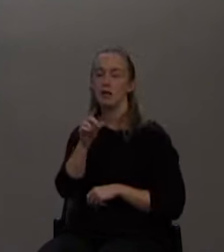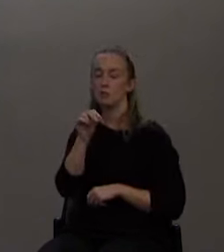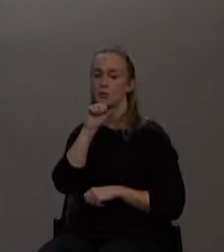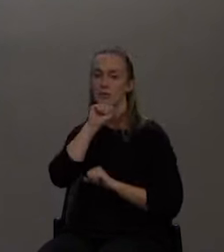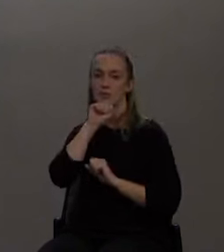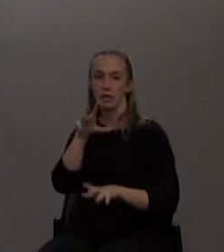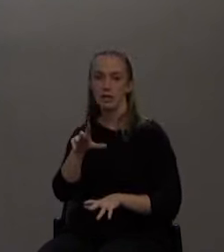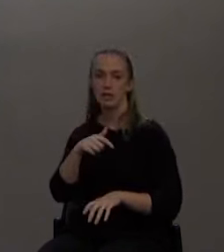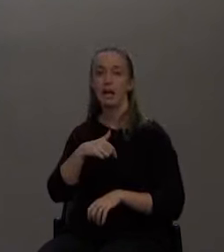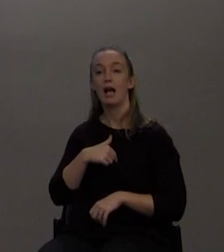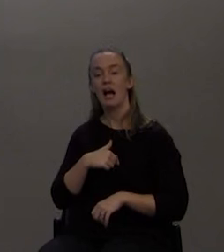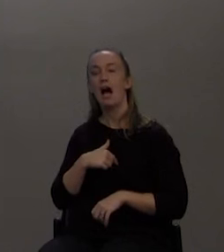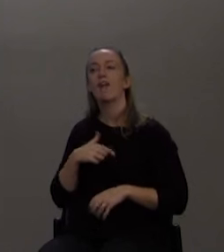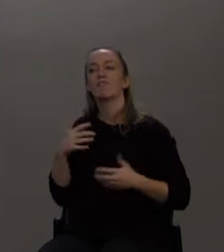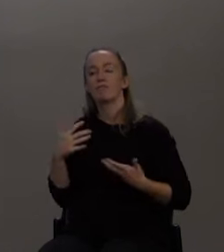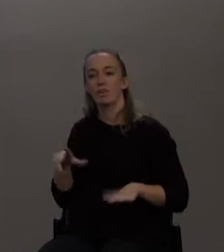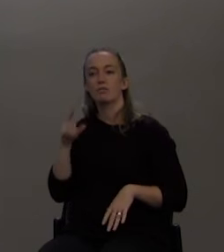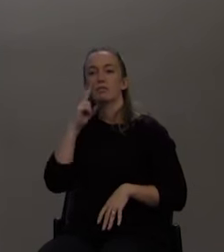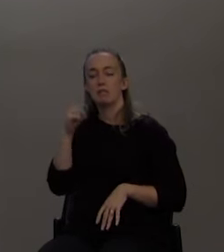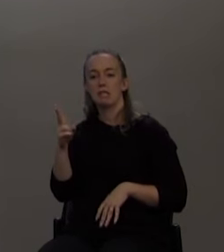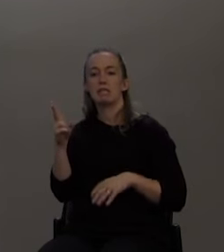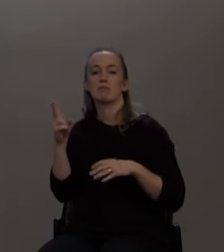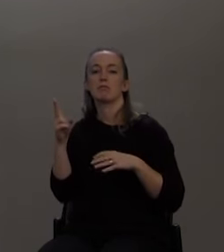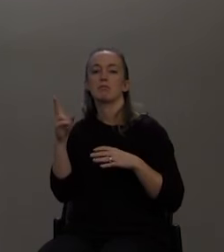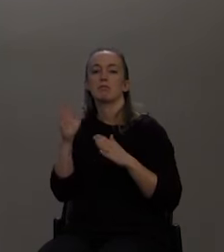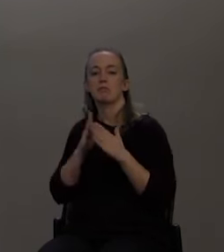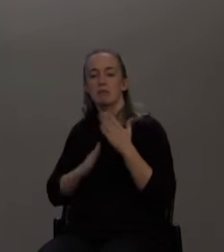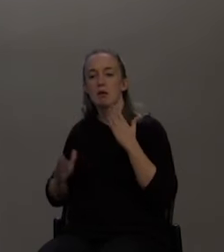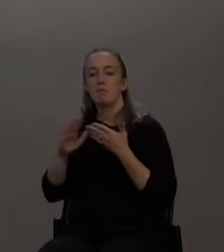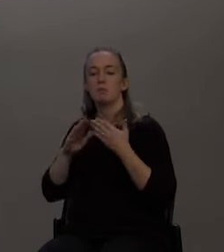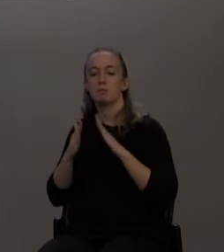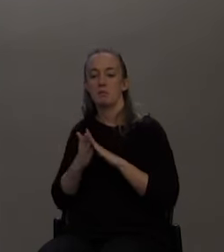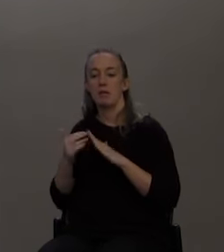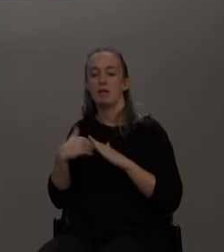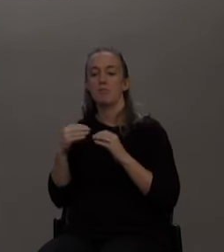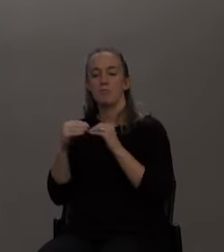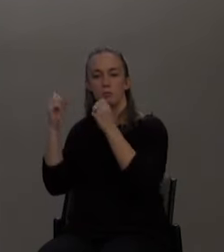more robust programs around them than what we've been able to uncover so far.